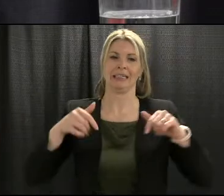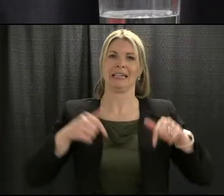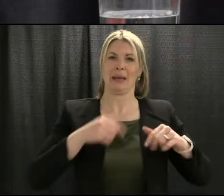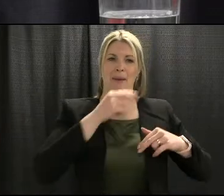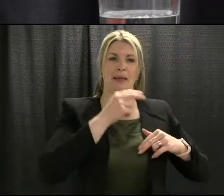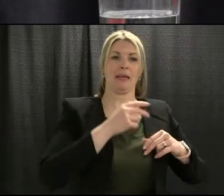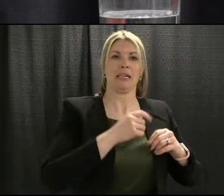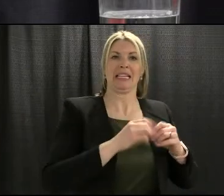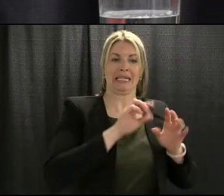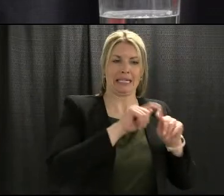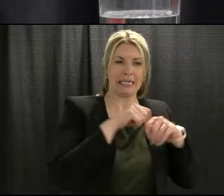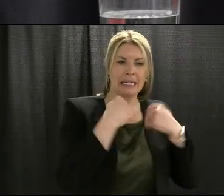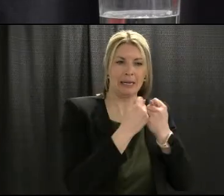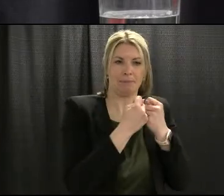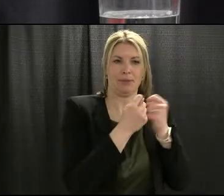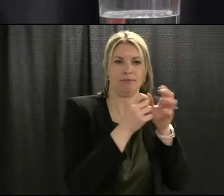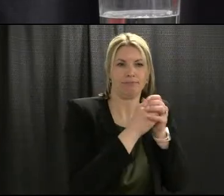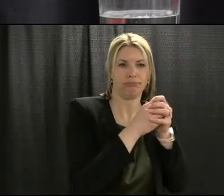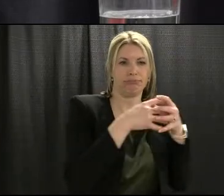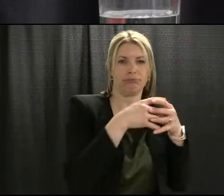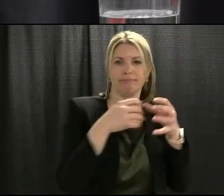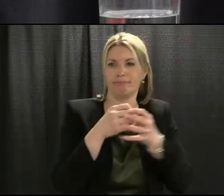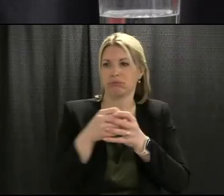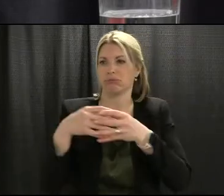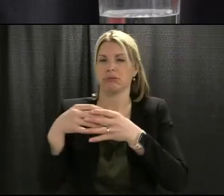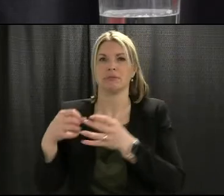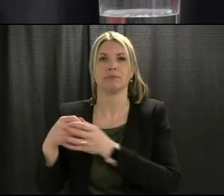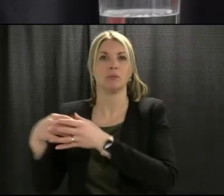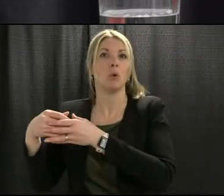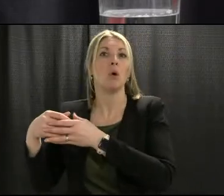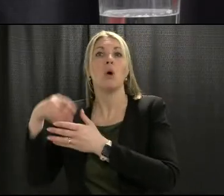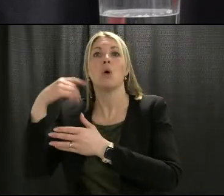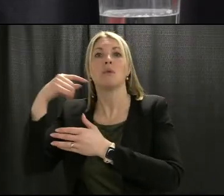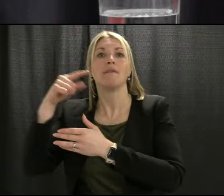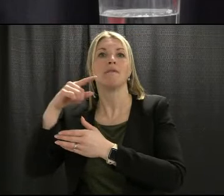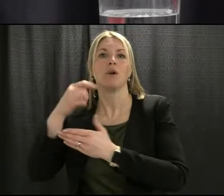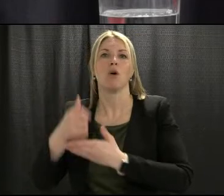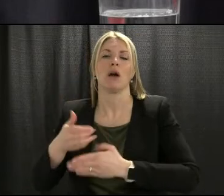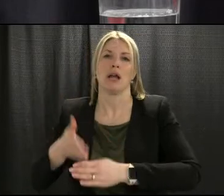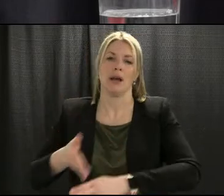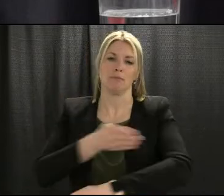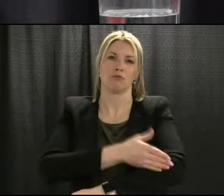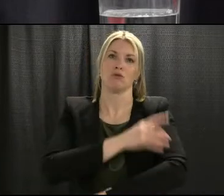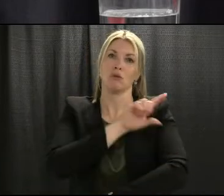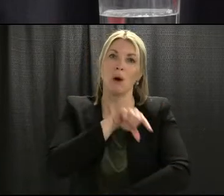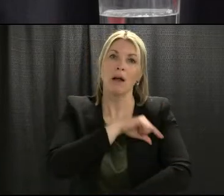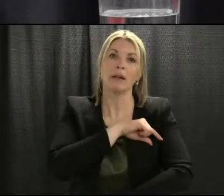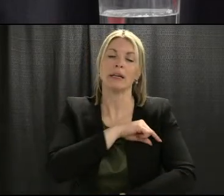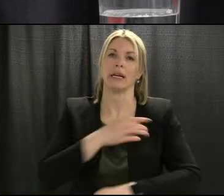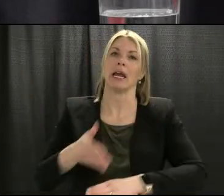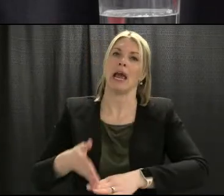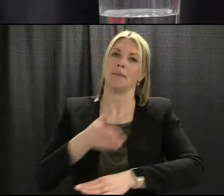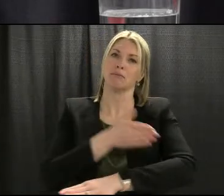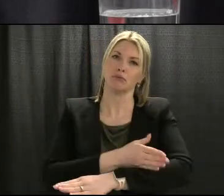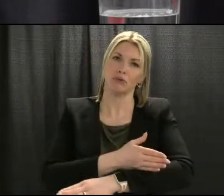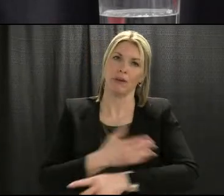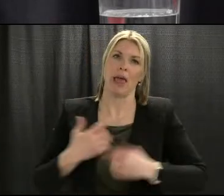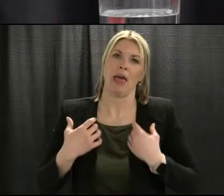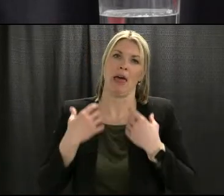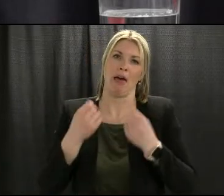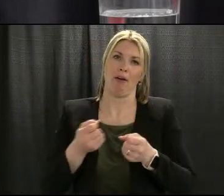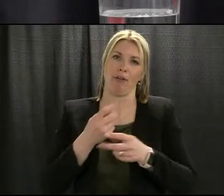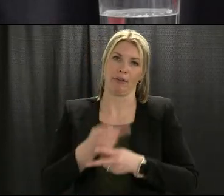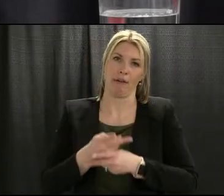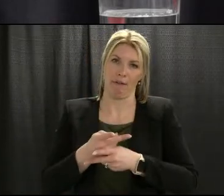see patients and, as a result, expand quality and access to care across the health system. Before I turn it over